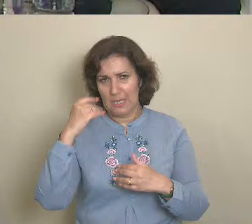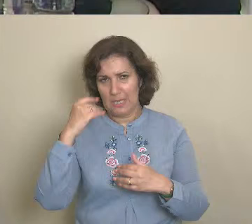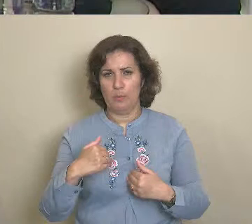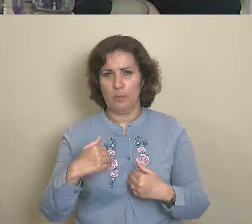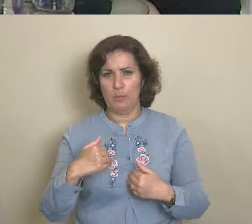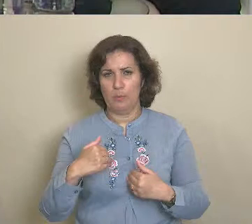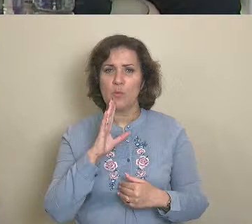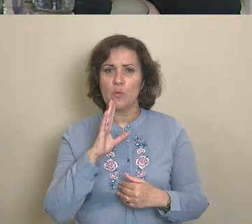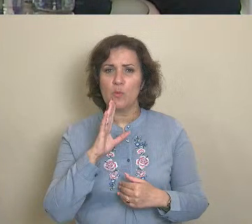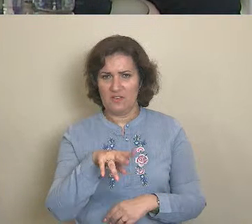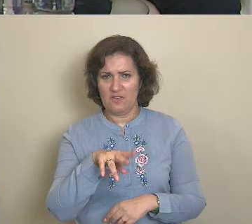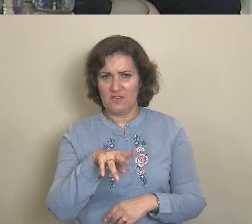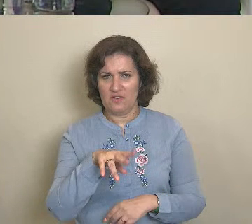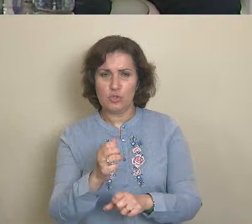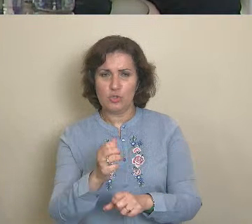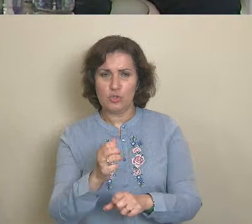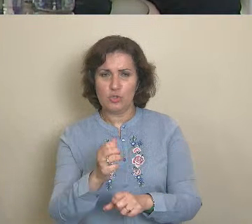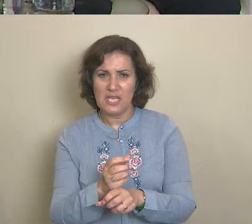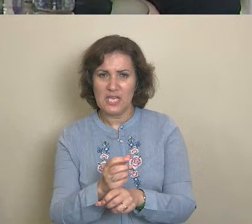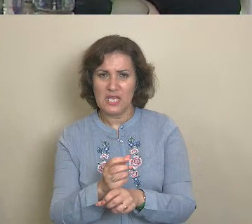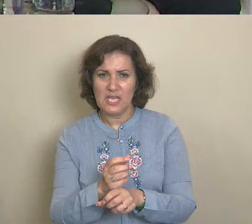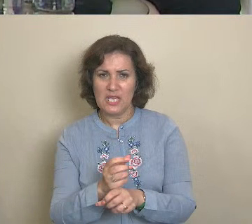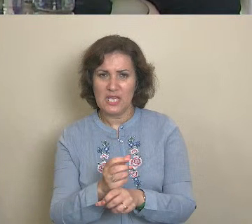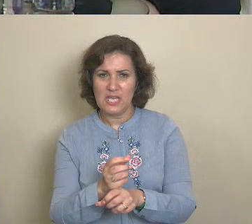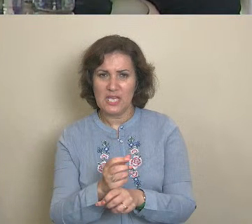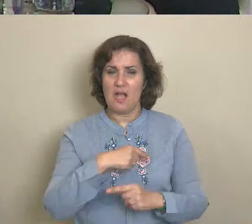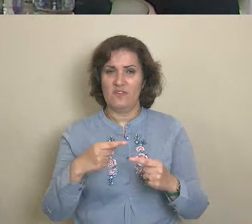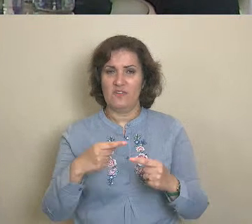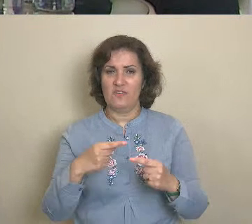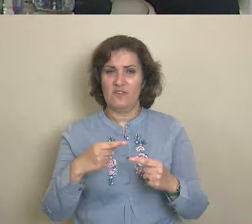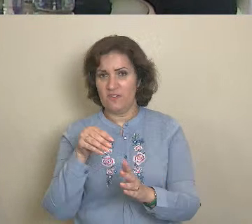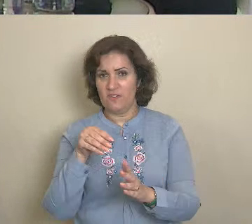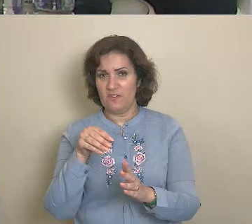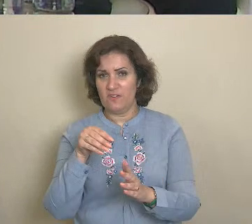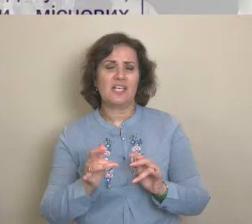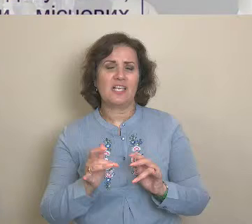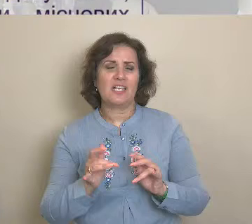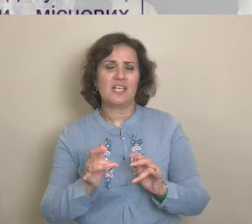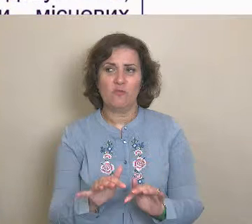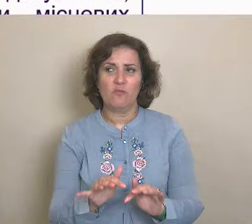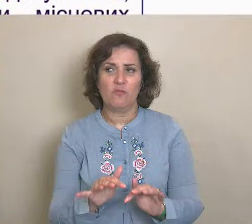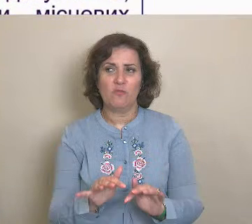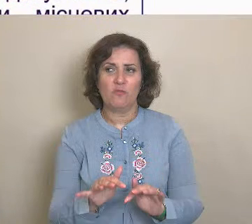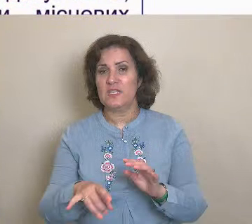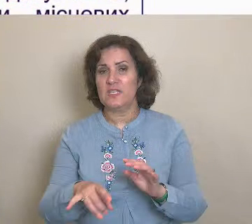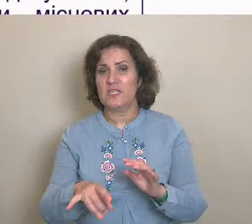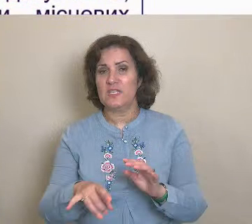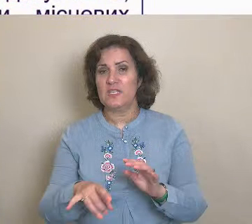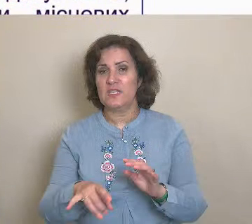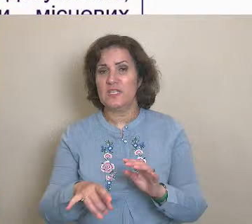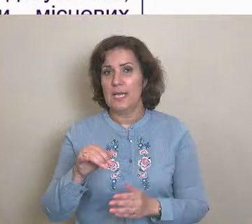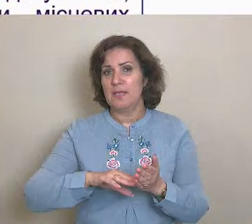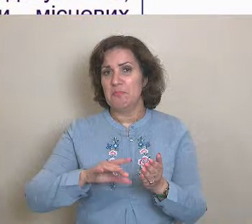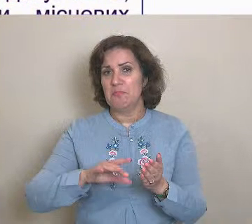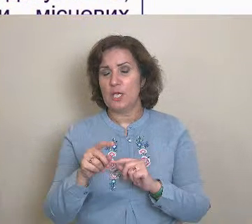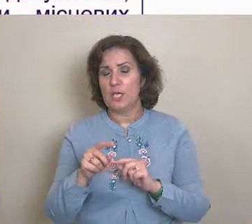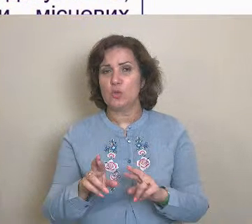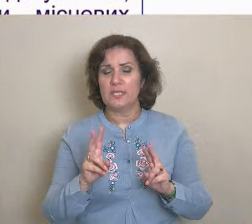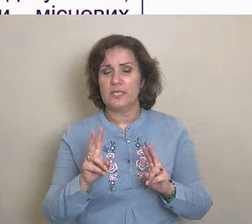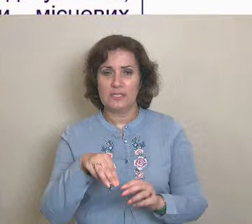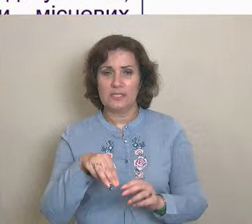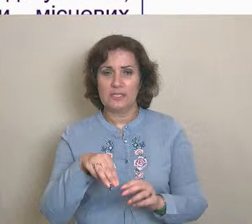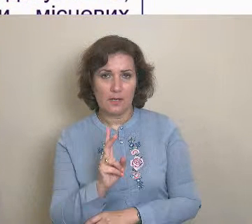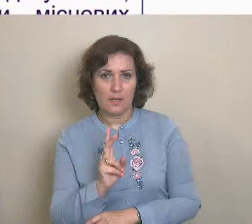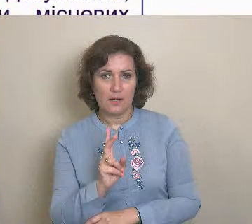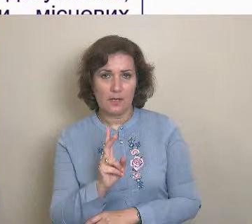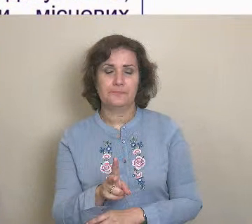have its members as super persons because they are going to have all ballots with all types